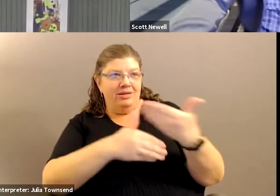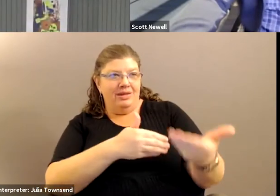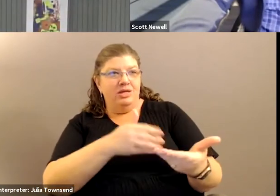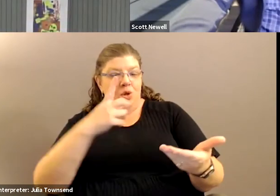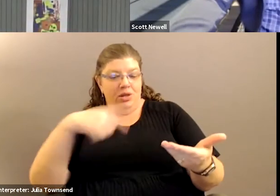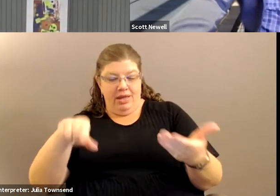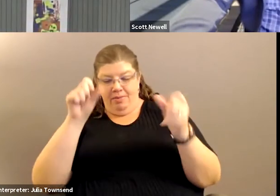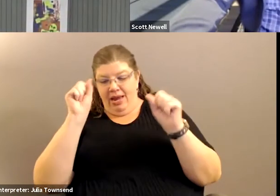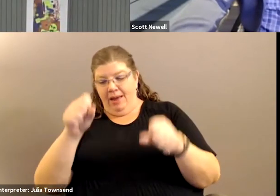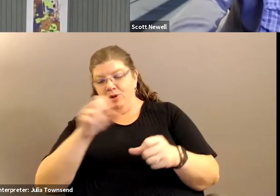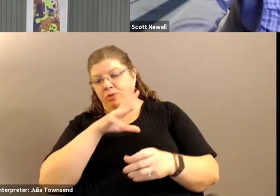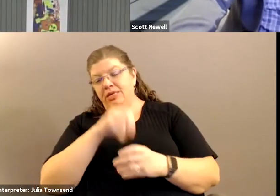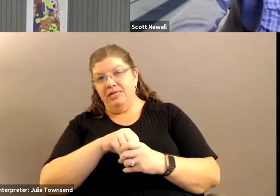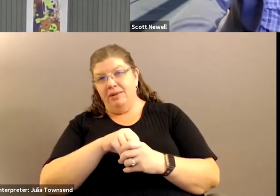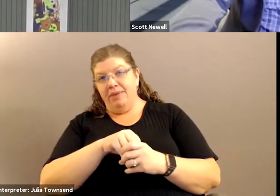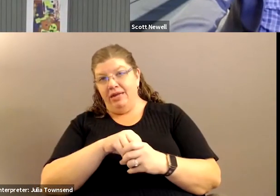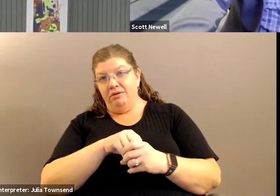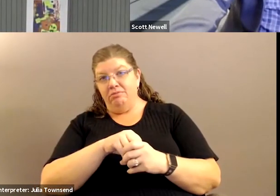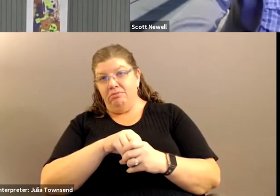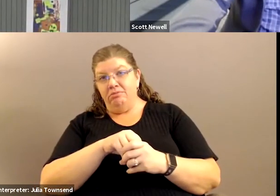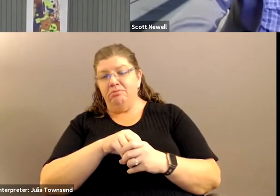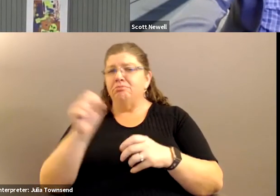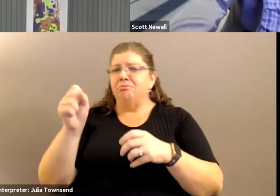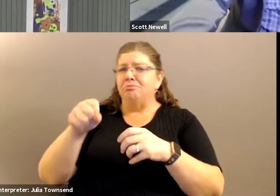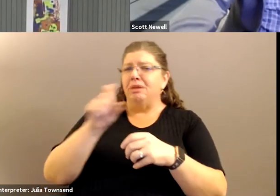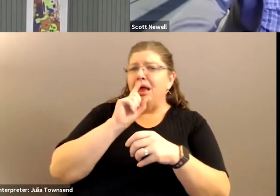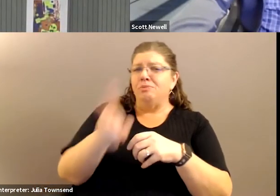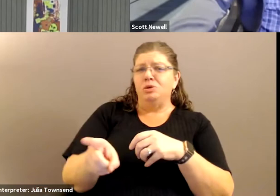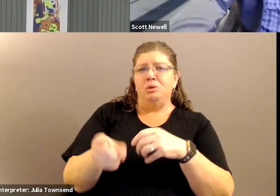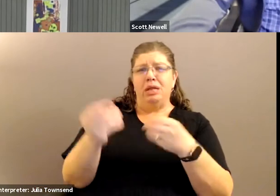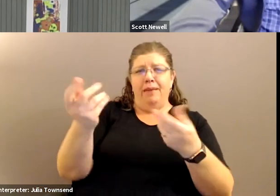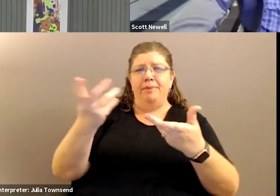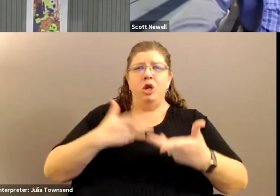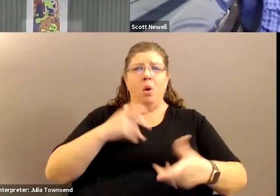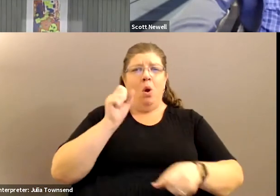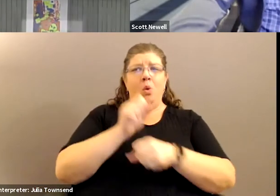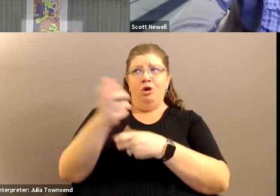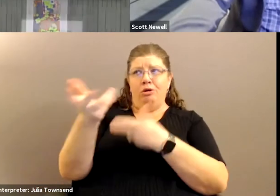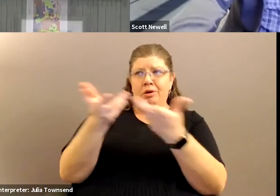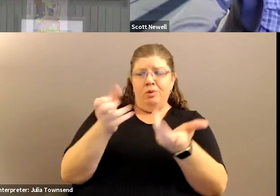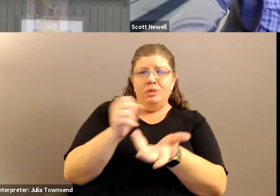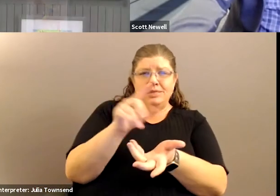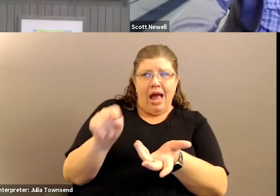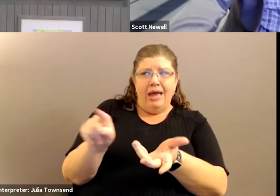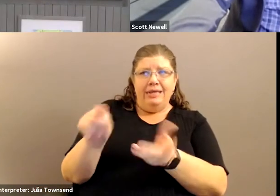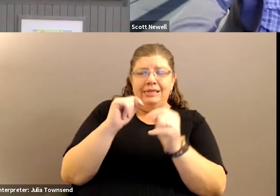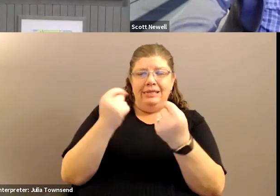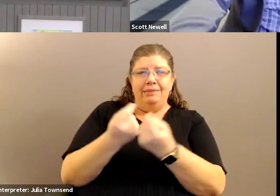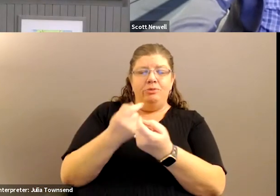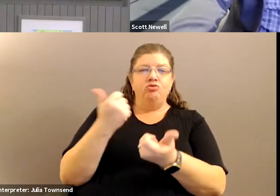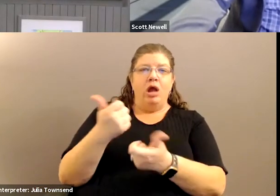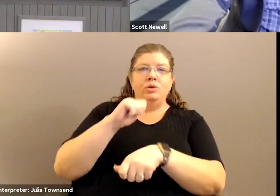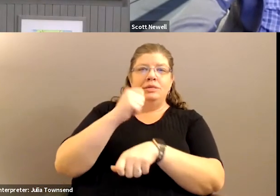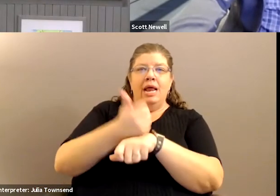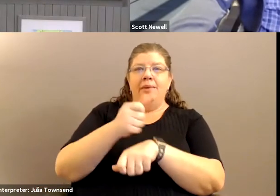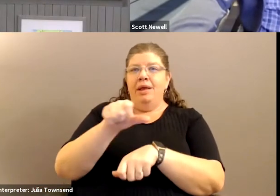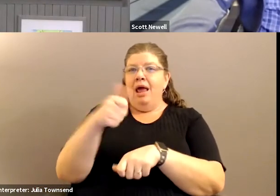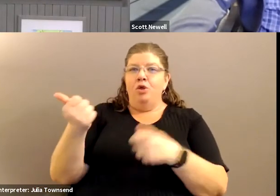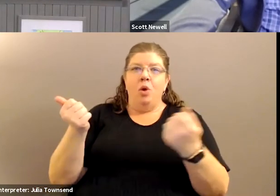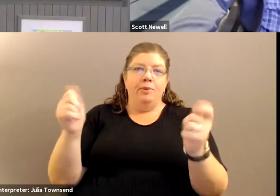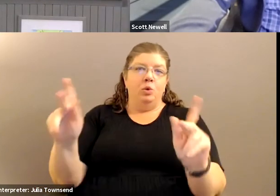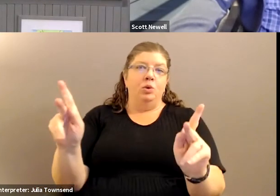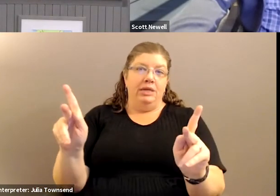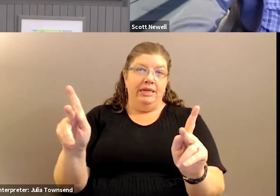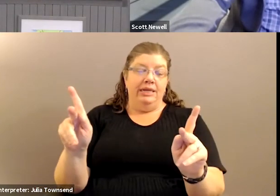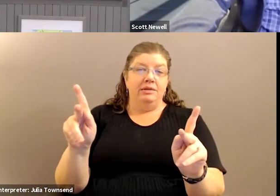are able to participate share with you absolutely let me know and i will work with scott and his team to try to set up additional opportunities